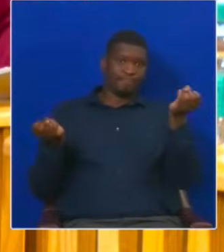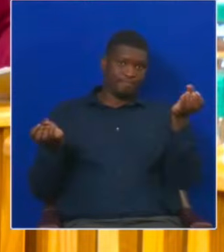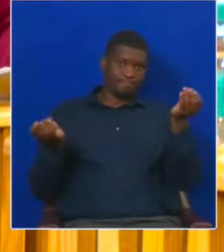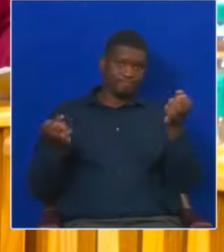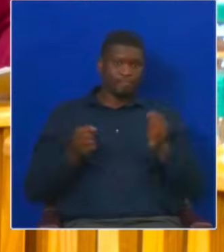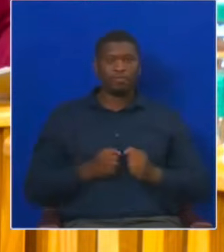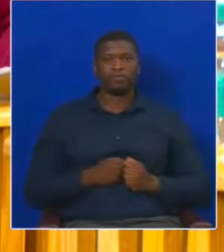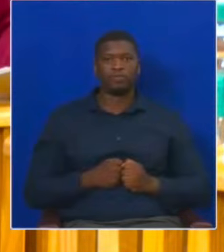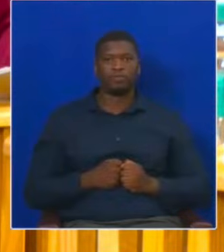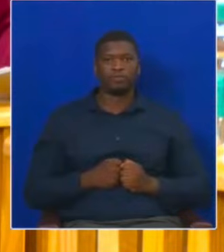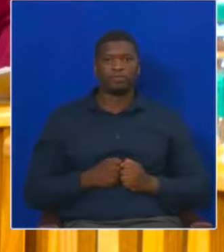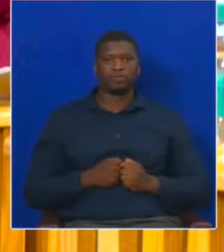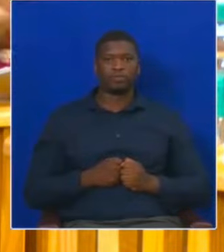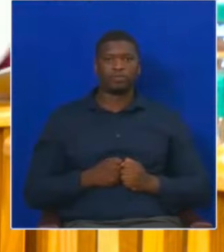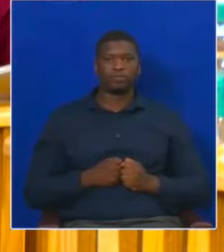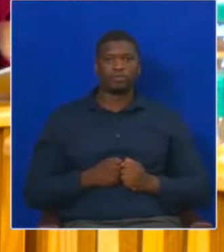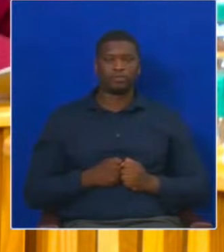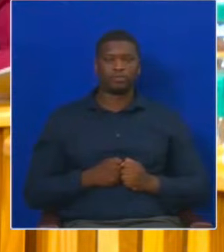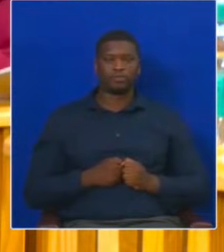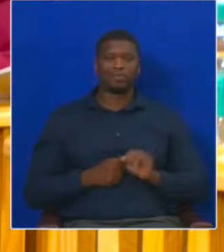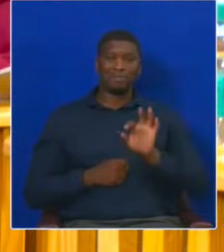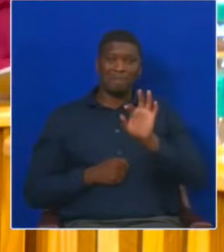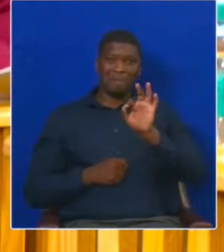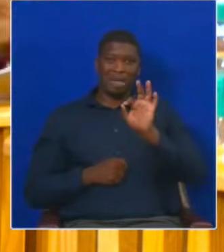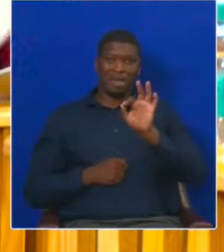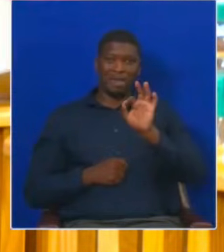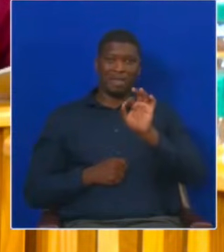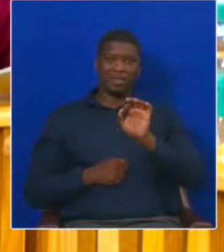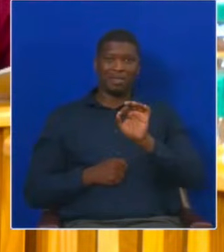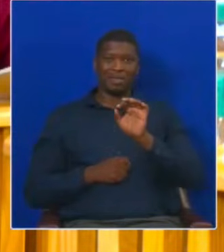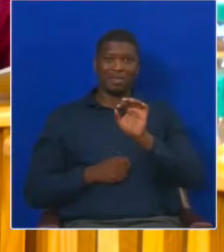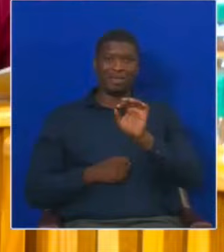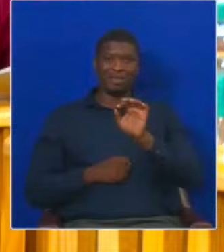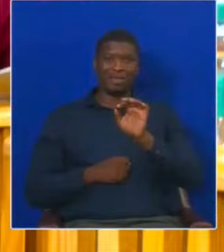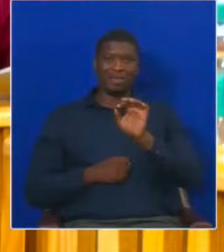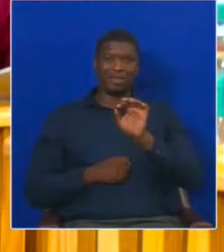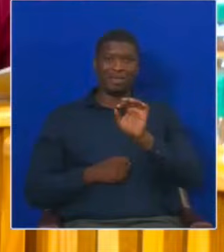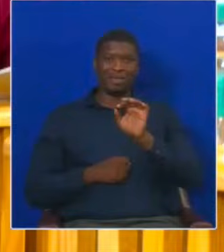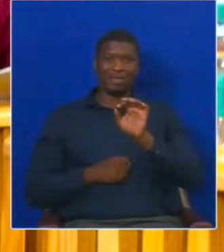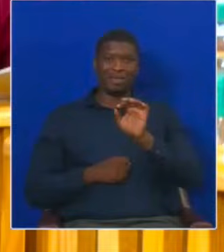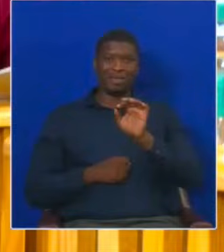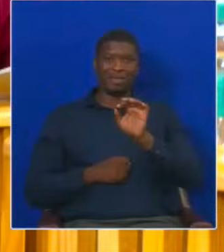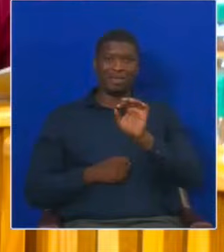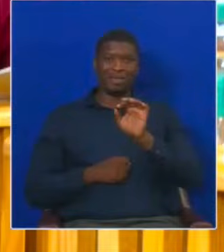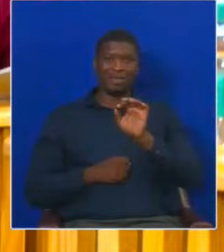On Monday, 2024, 12:09, at